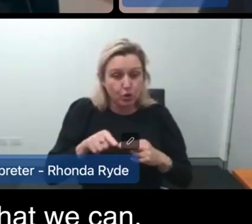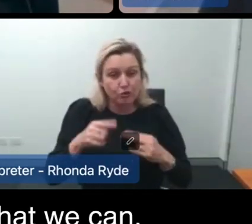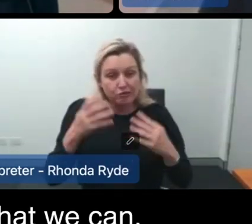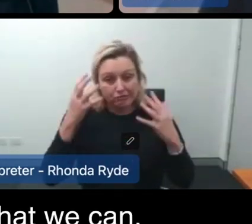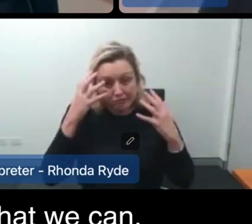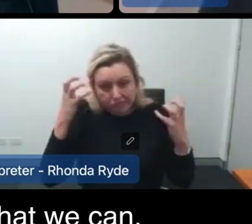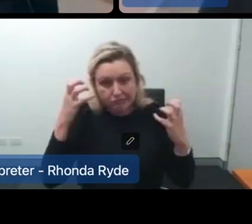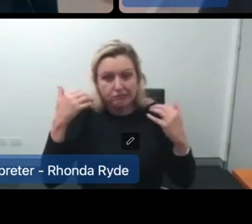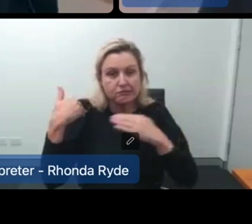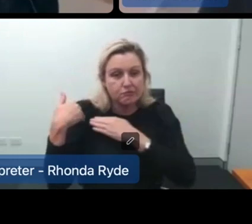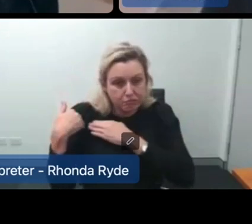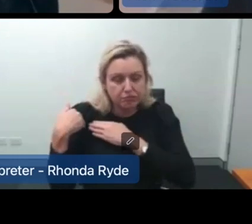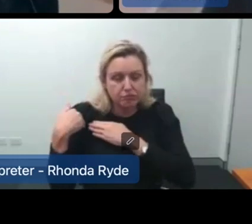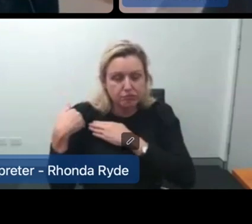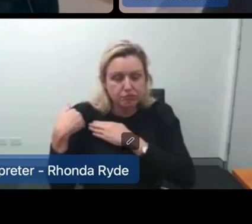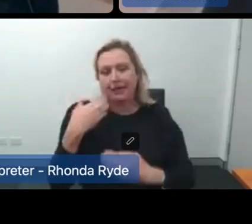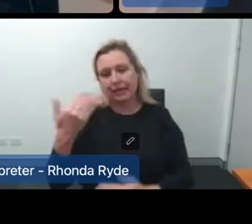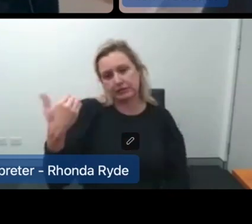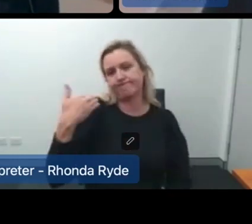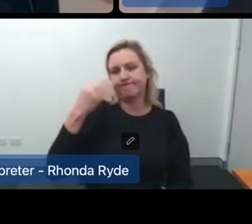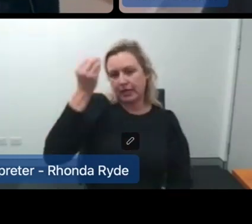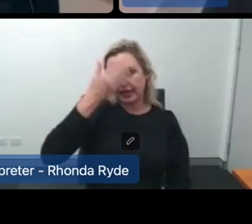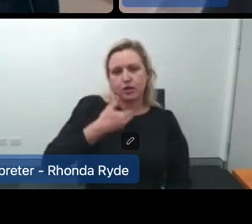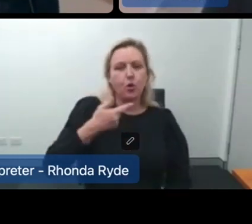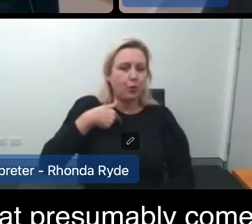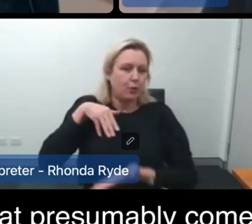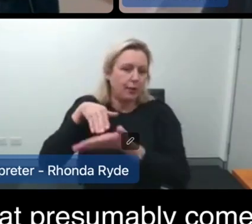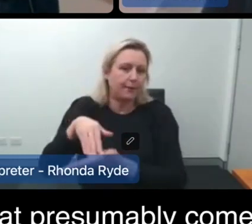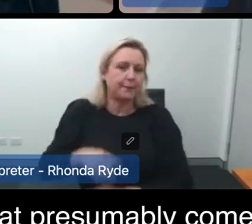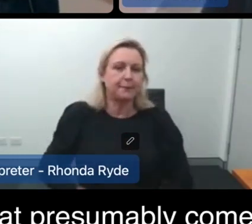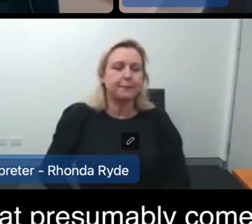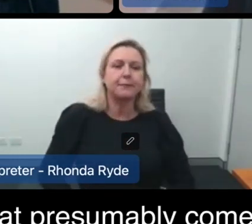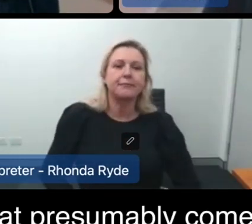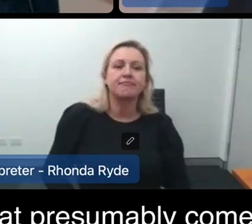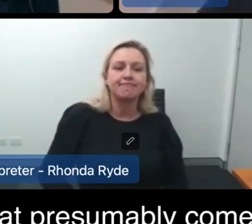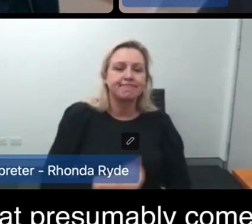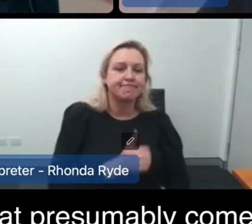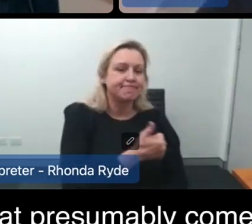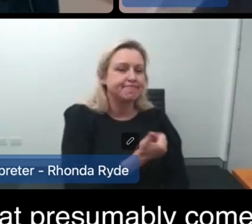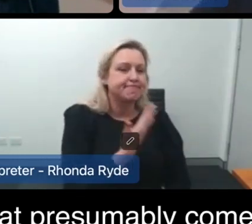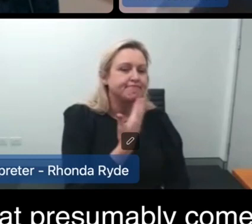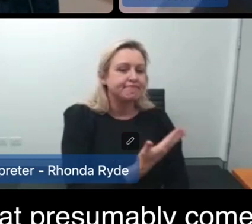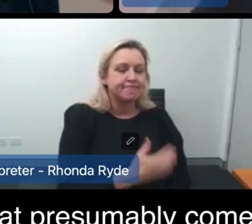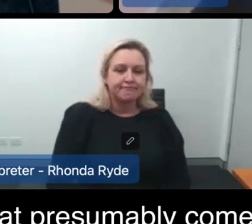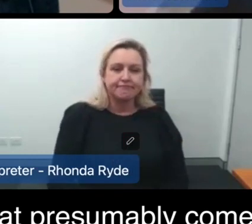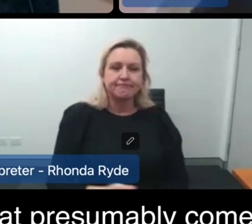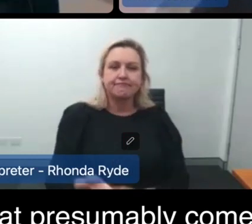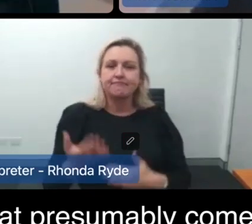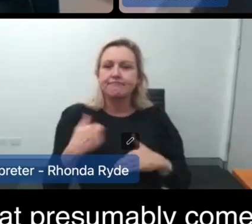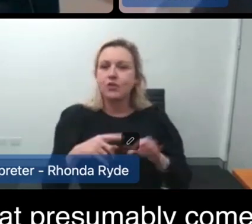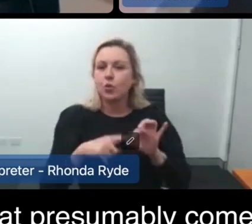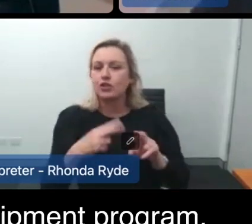and we'll do what we can. Yeah. Yep. Thanks. Nick, there's a question